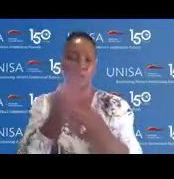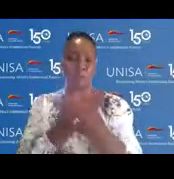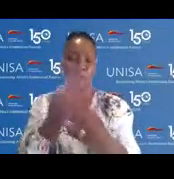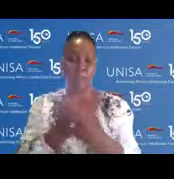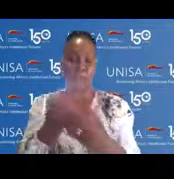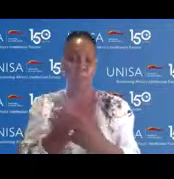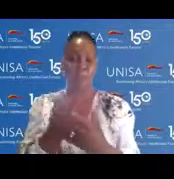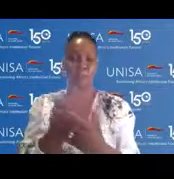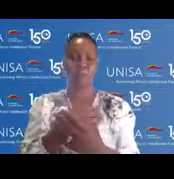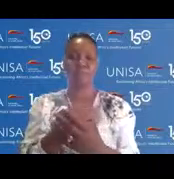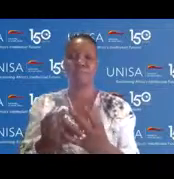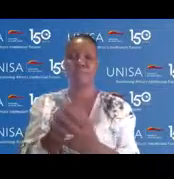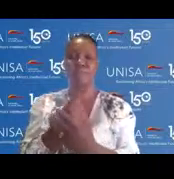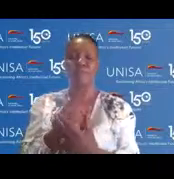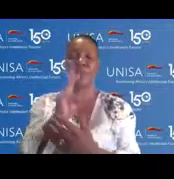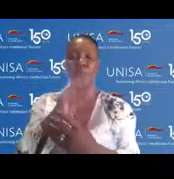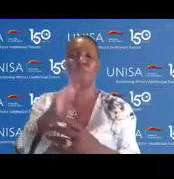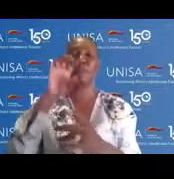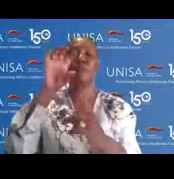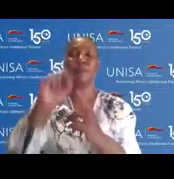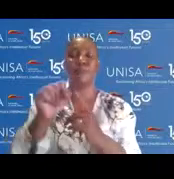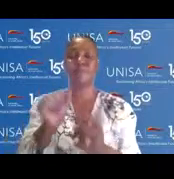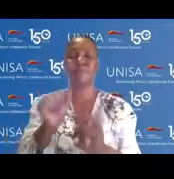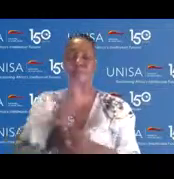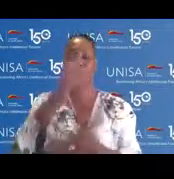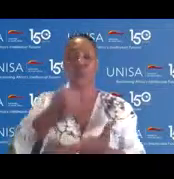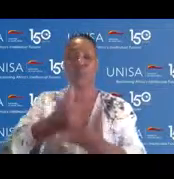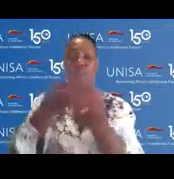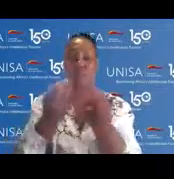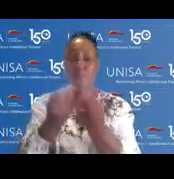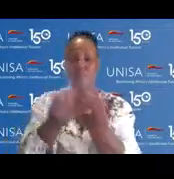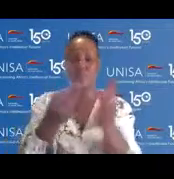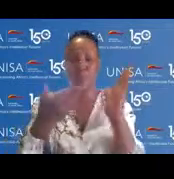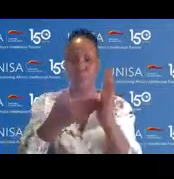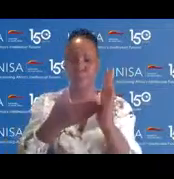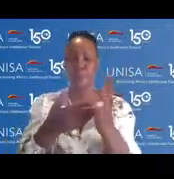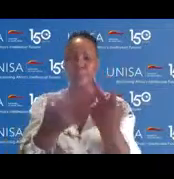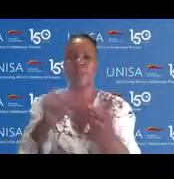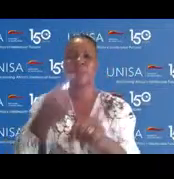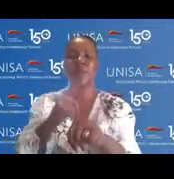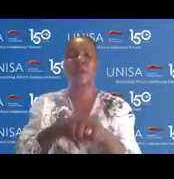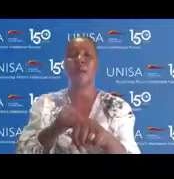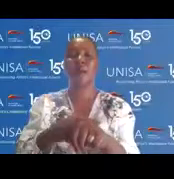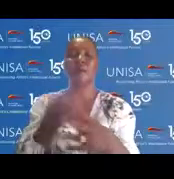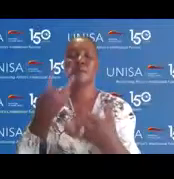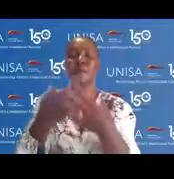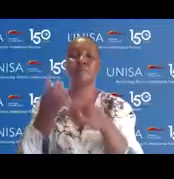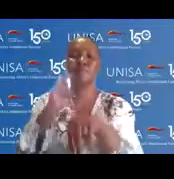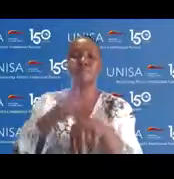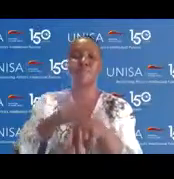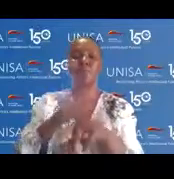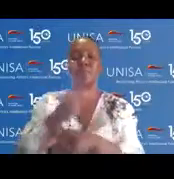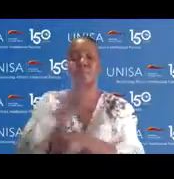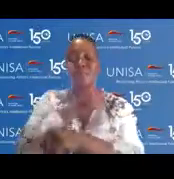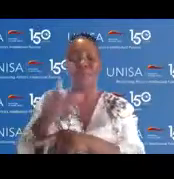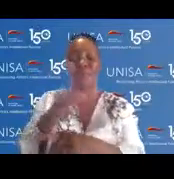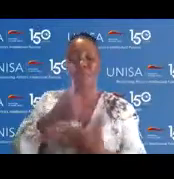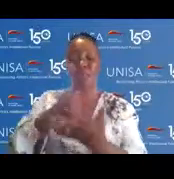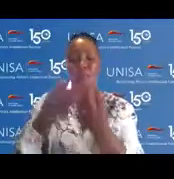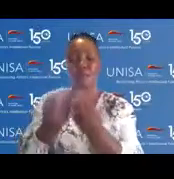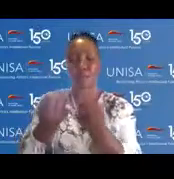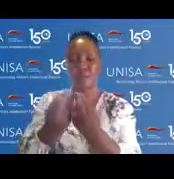will actually pick up your device over there. Sometimes you might need to tell the device, your